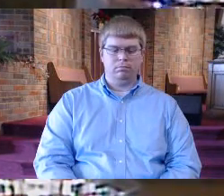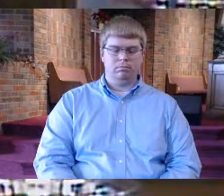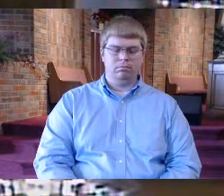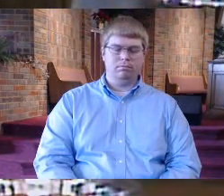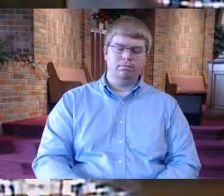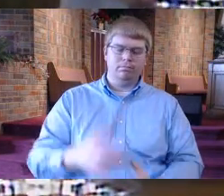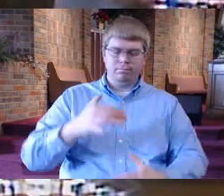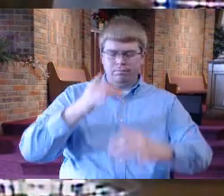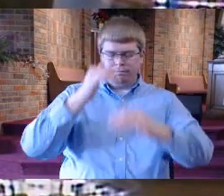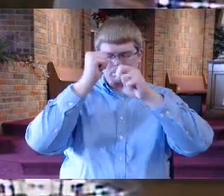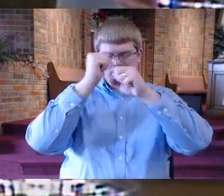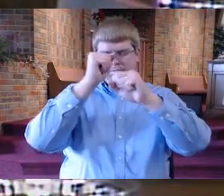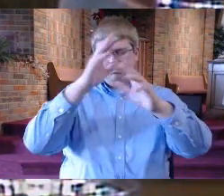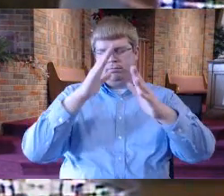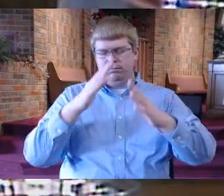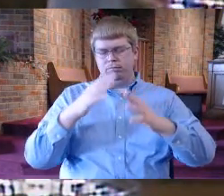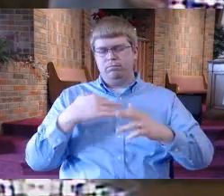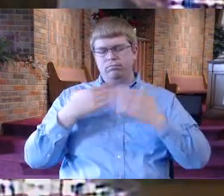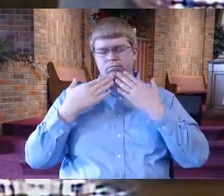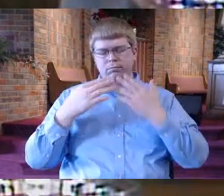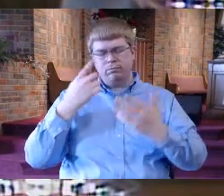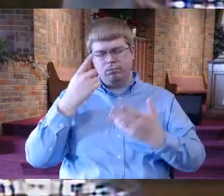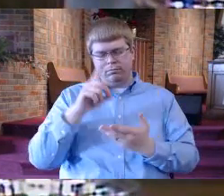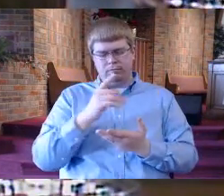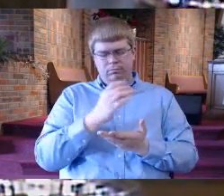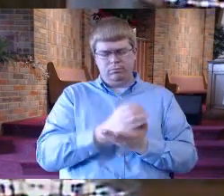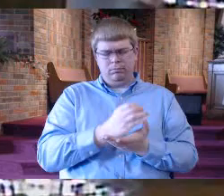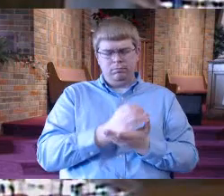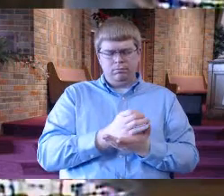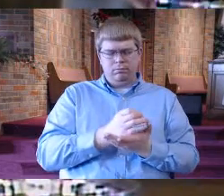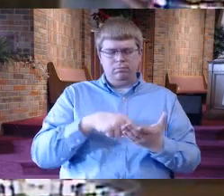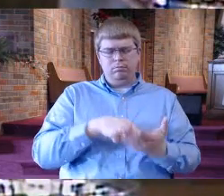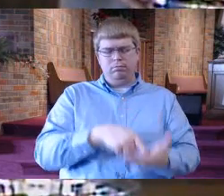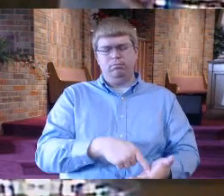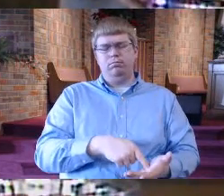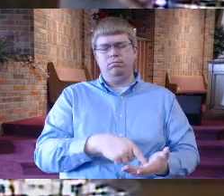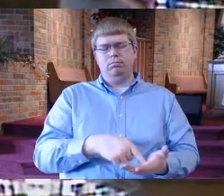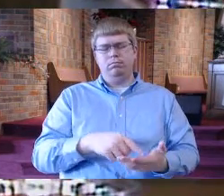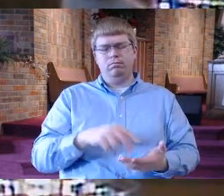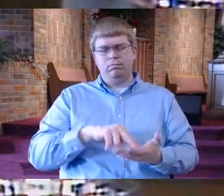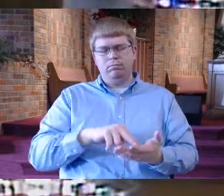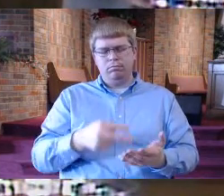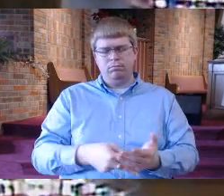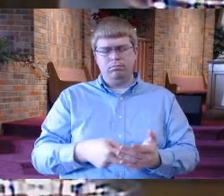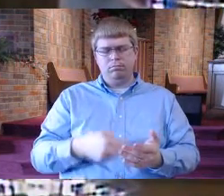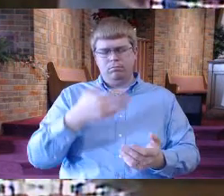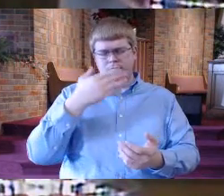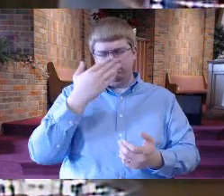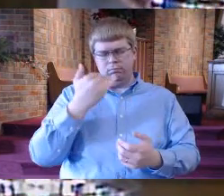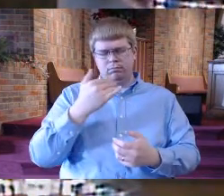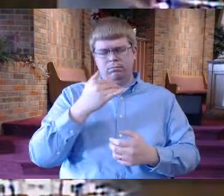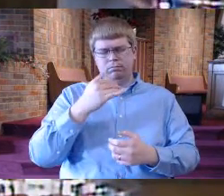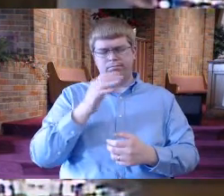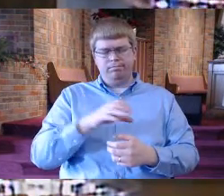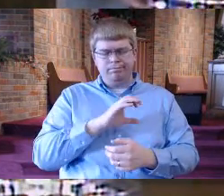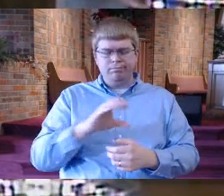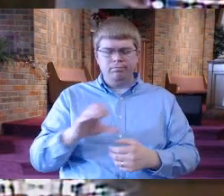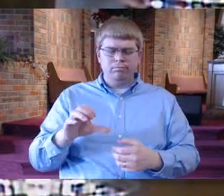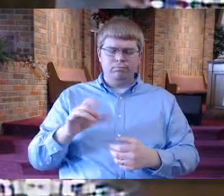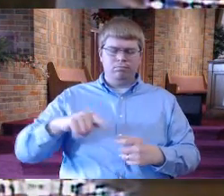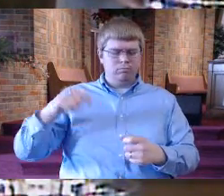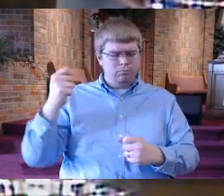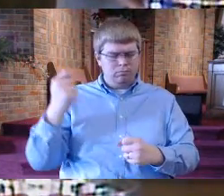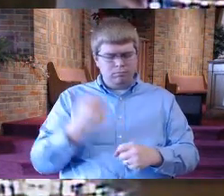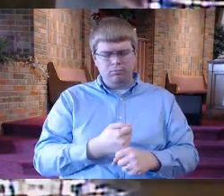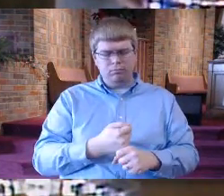Father, at this time, we're thankful for this cup and what it represents, for the crucifixion, the scourging, the blood that poured